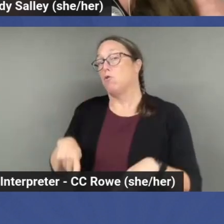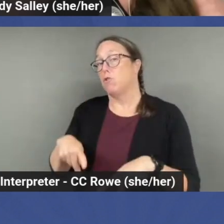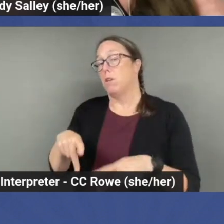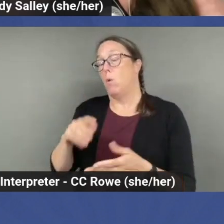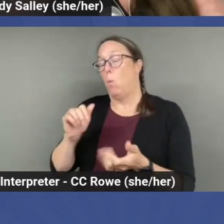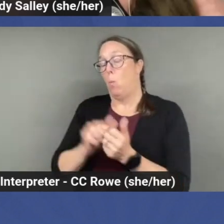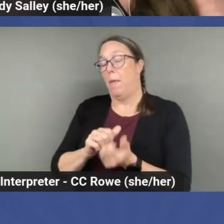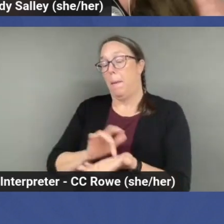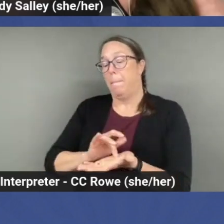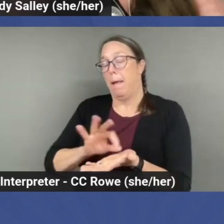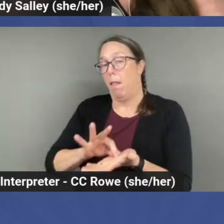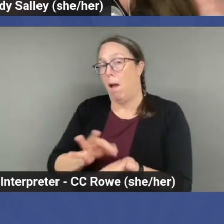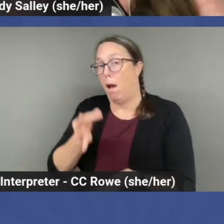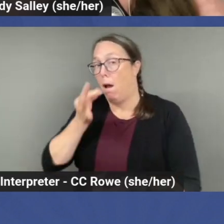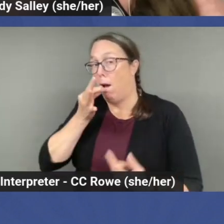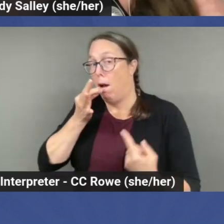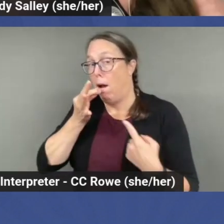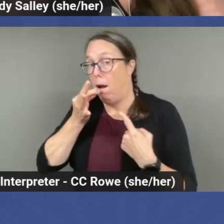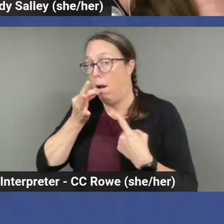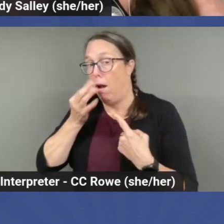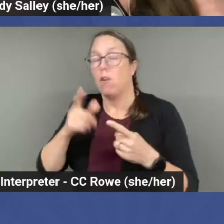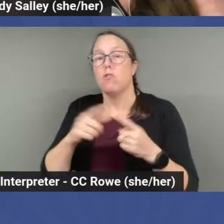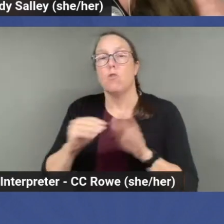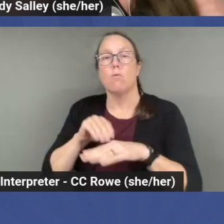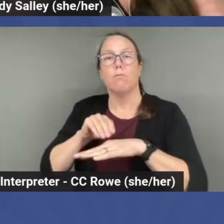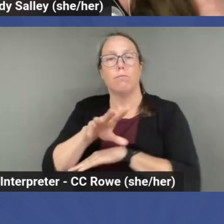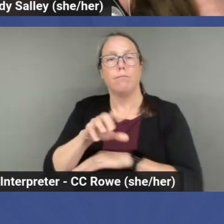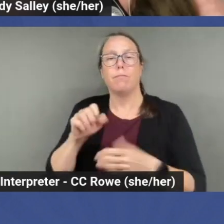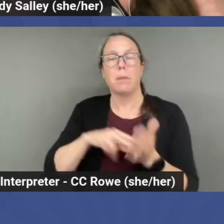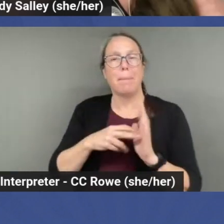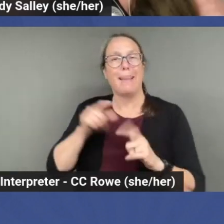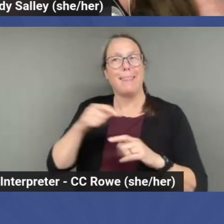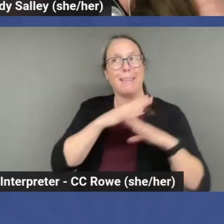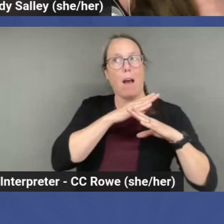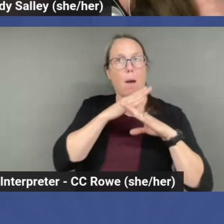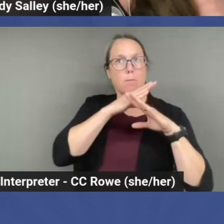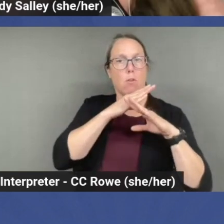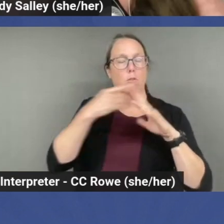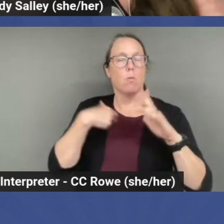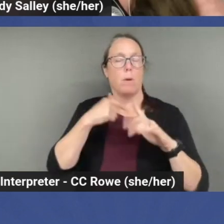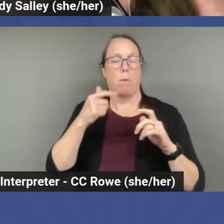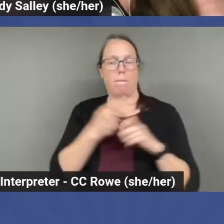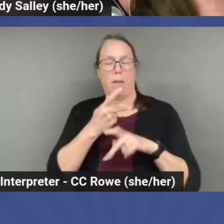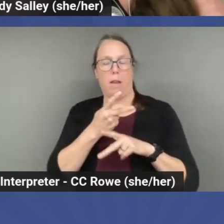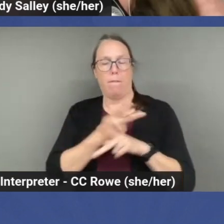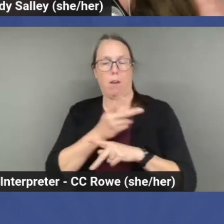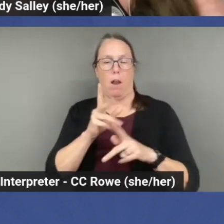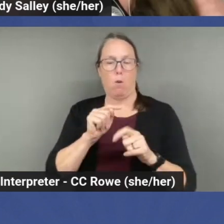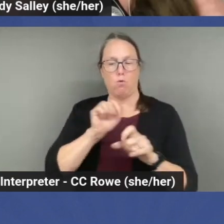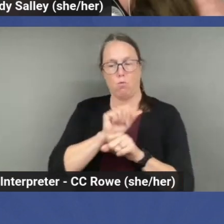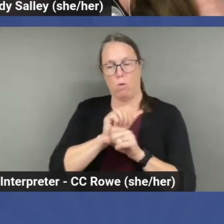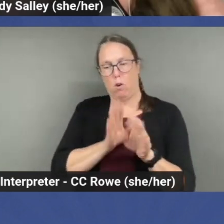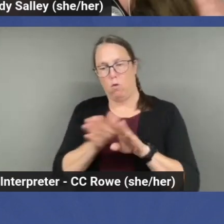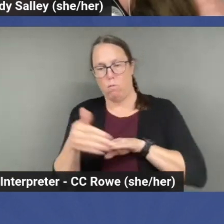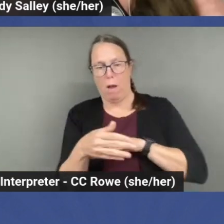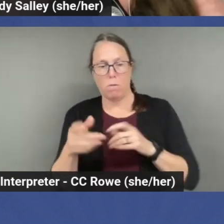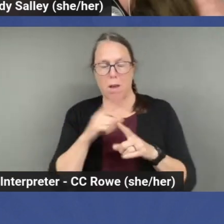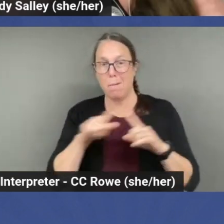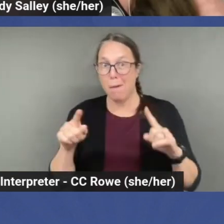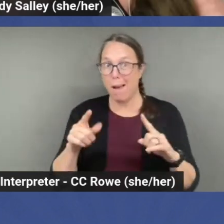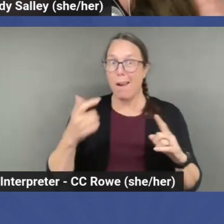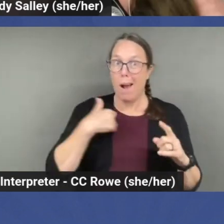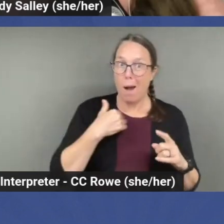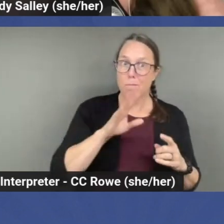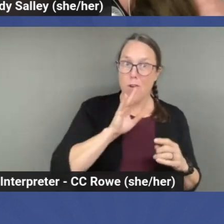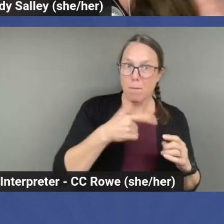were able like to get rid of these obstacles. But it's like I'm talking about 2016 and now we are in 2024 and